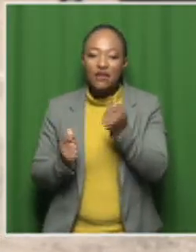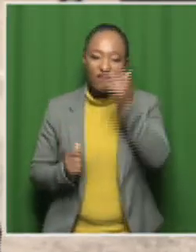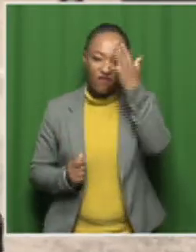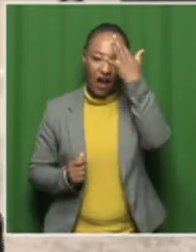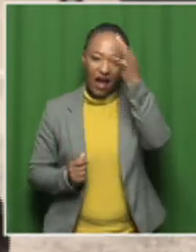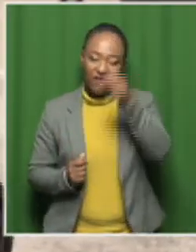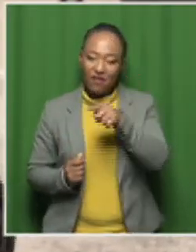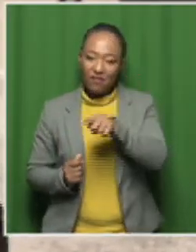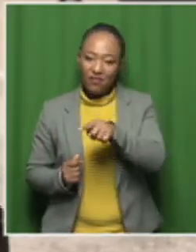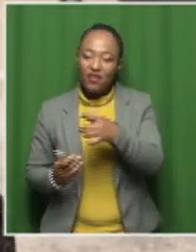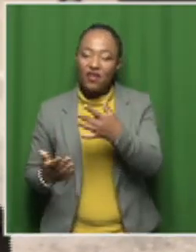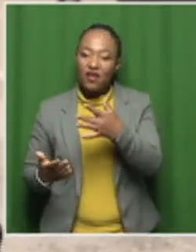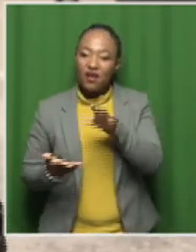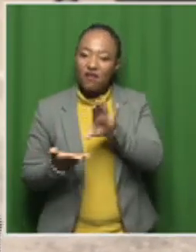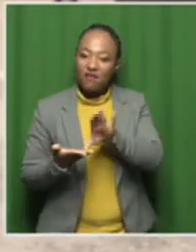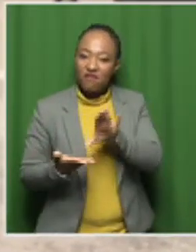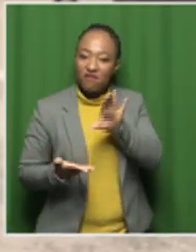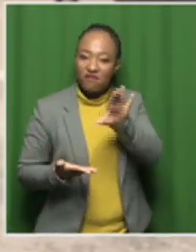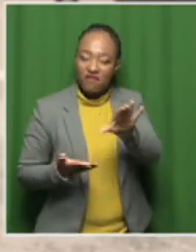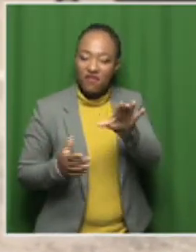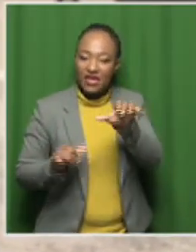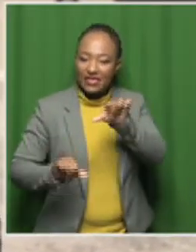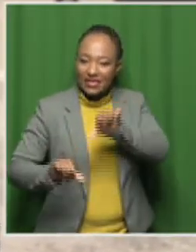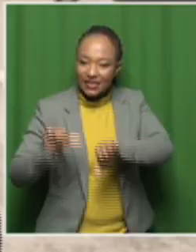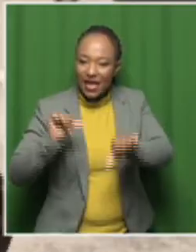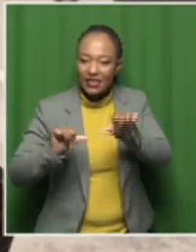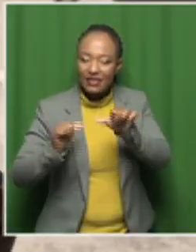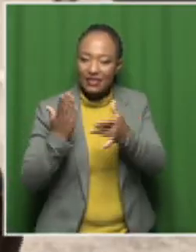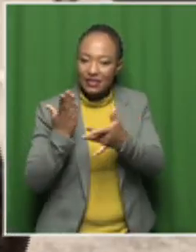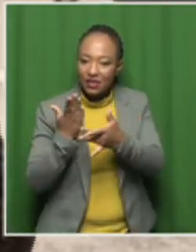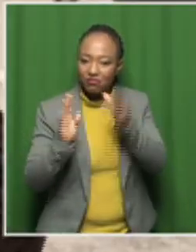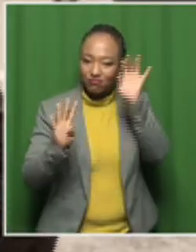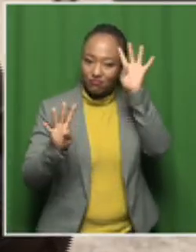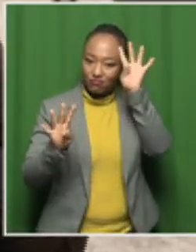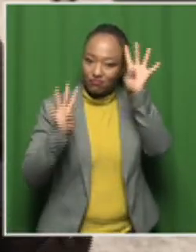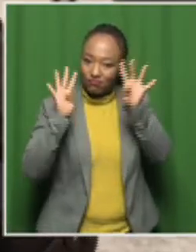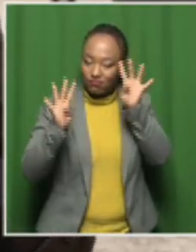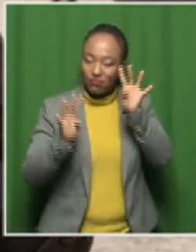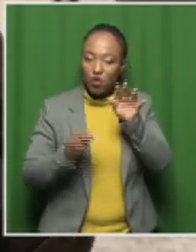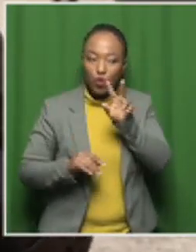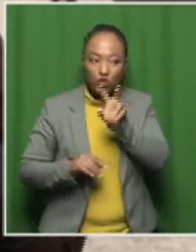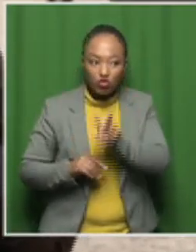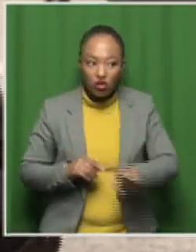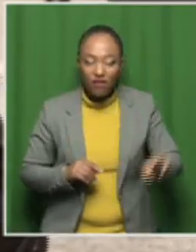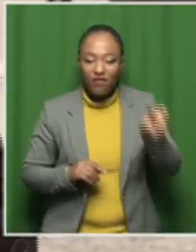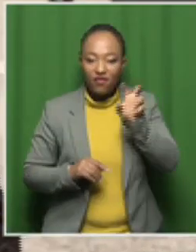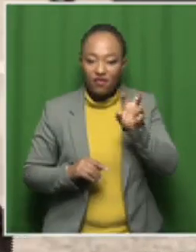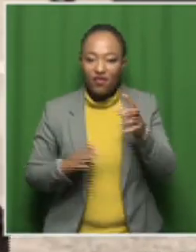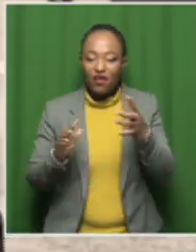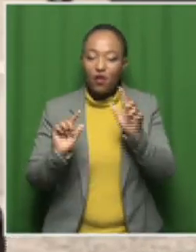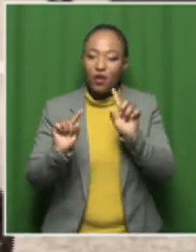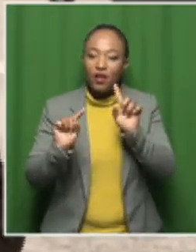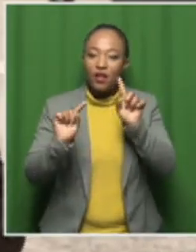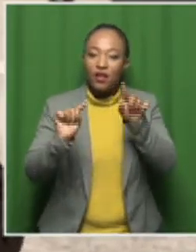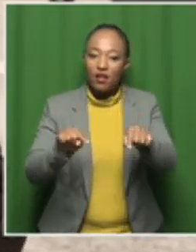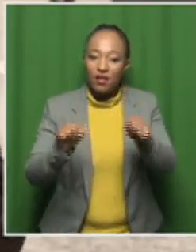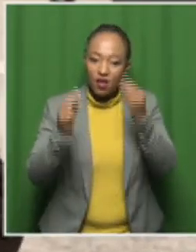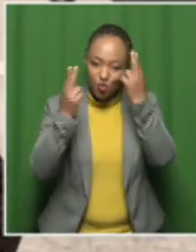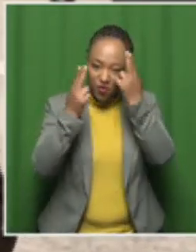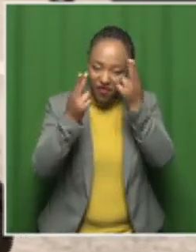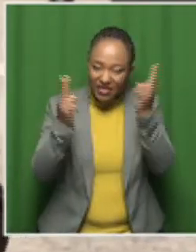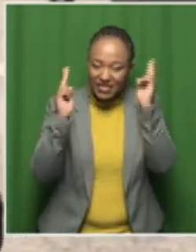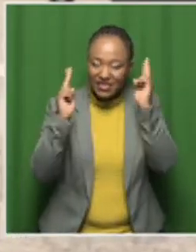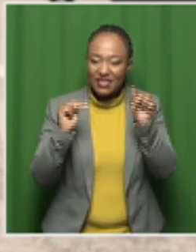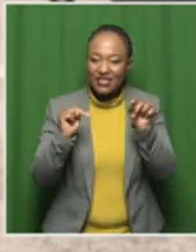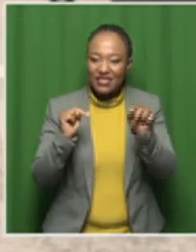actually investing towards science, technology and innovation. But of course, we're going to travel today. Today is where we get to the universities, just to find